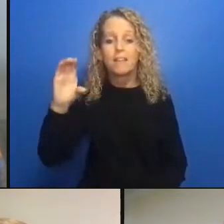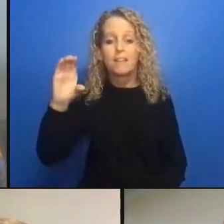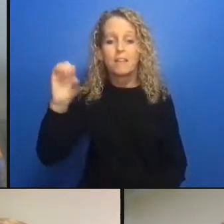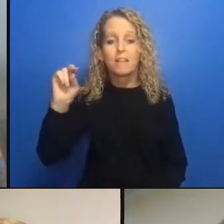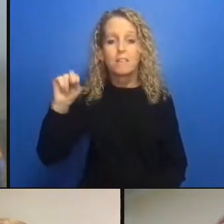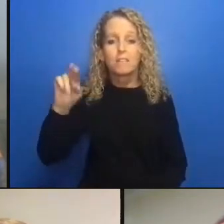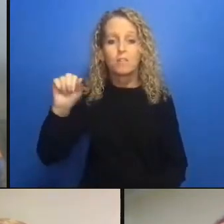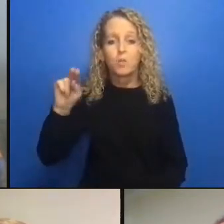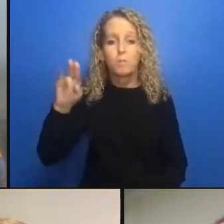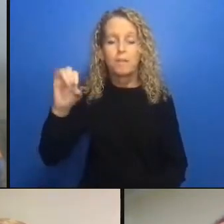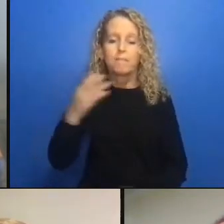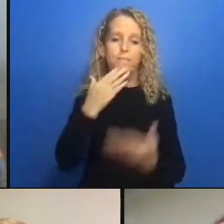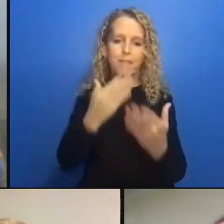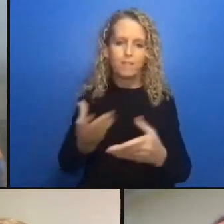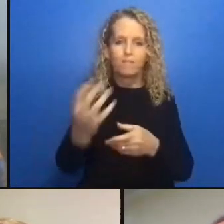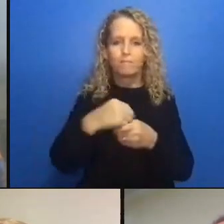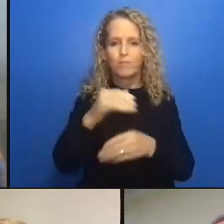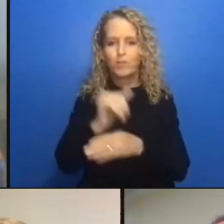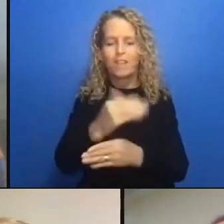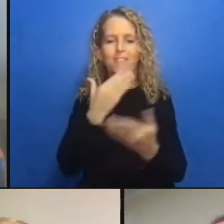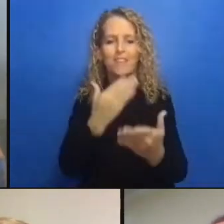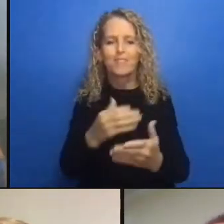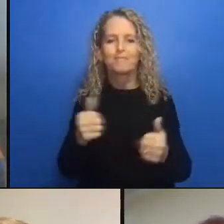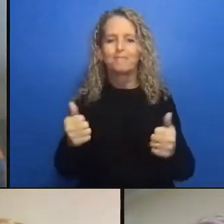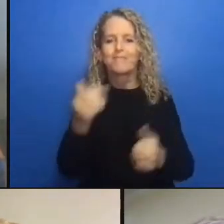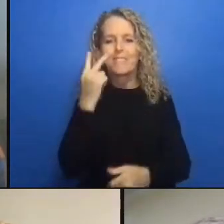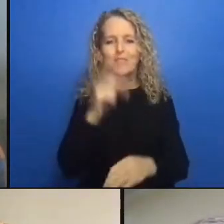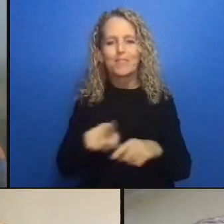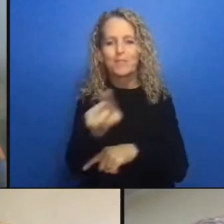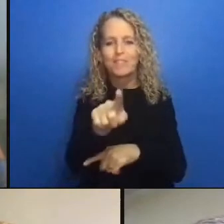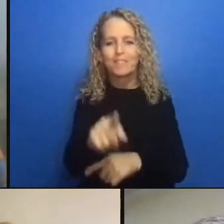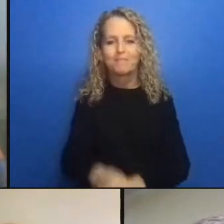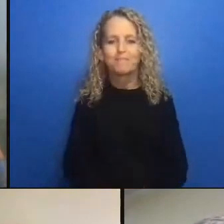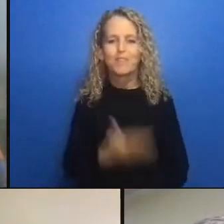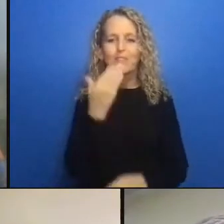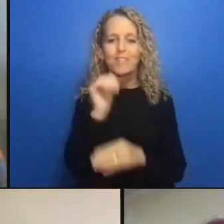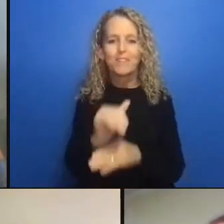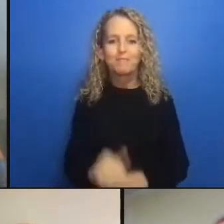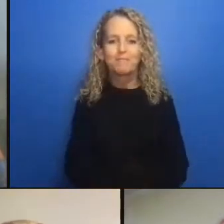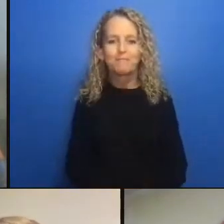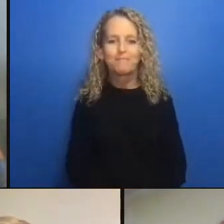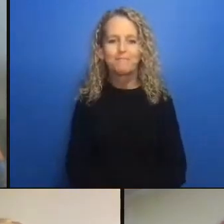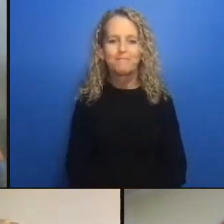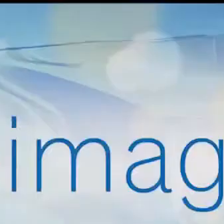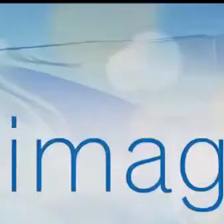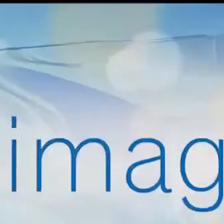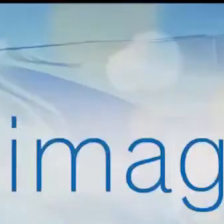We had a great time with you and see you next week, hopefully. Good night. Bye.